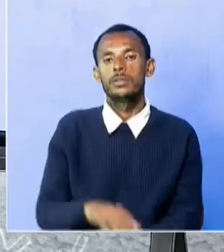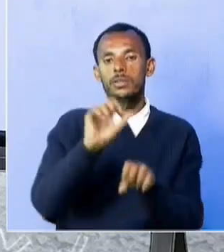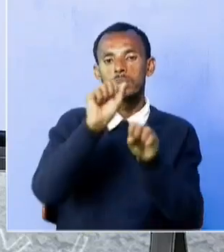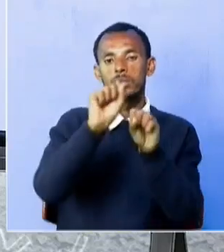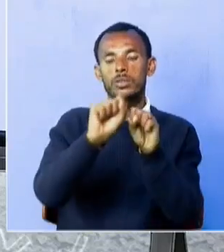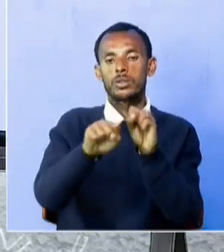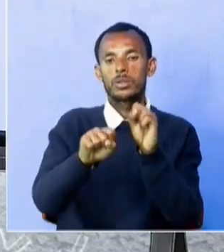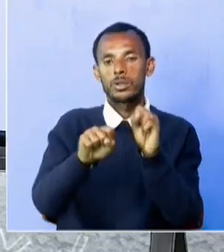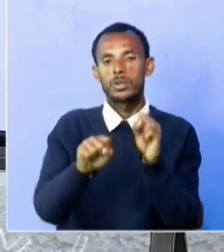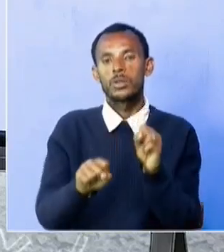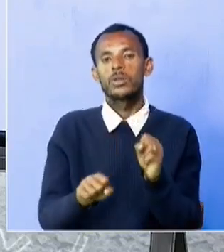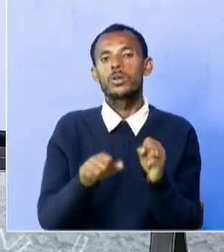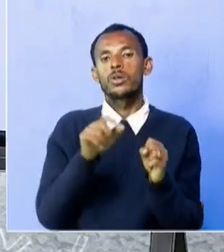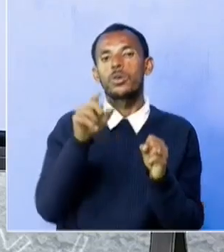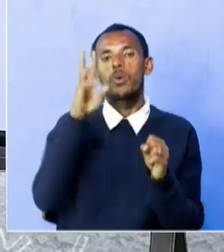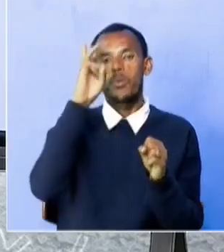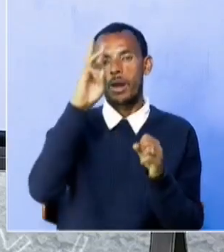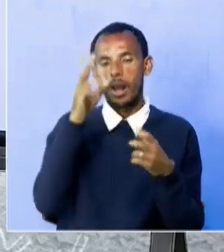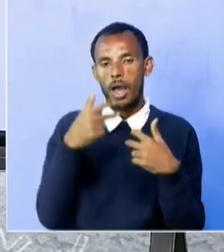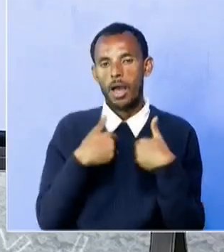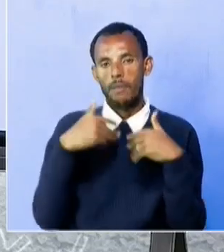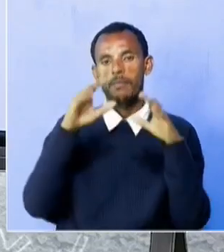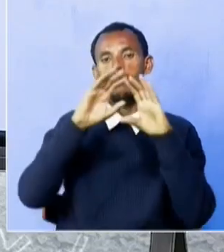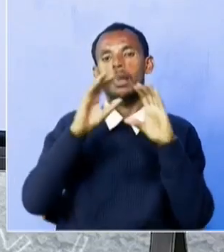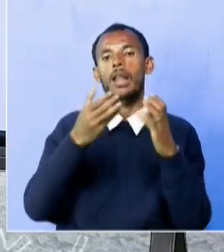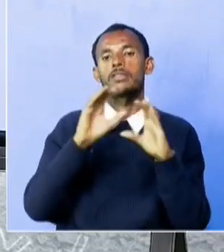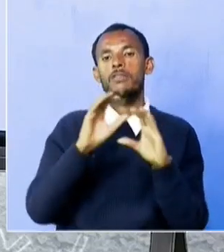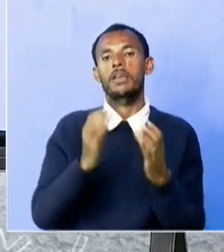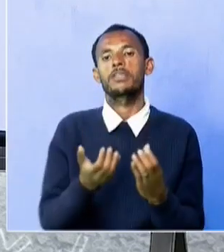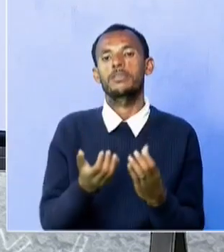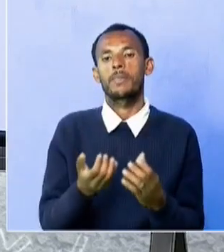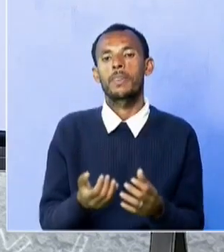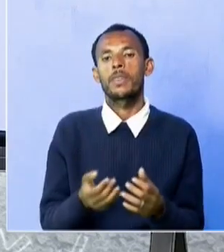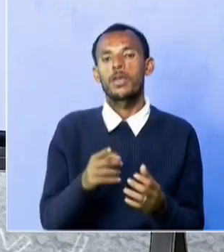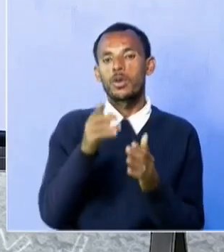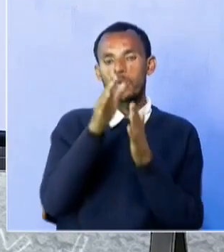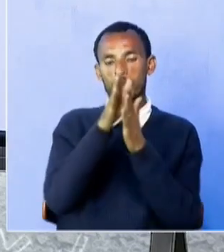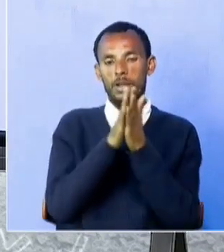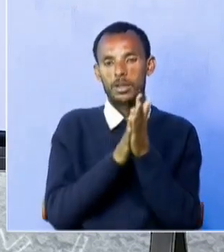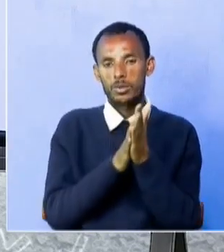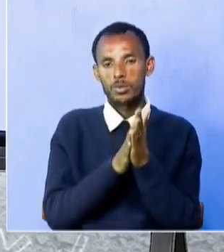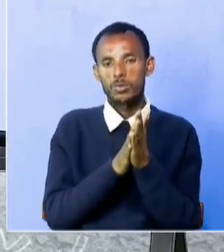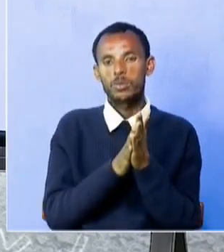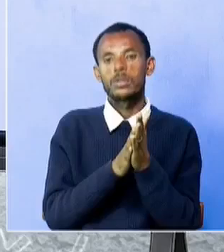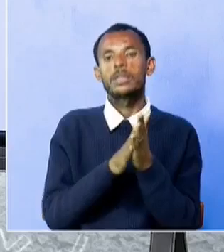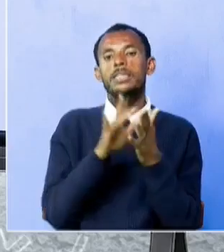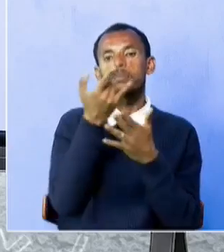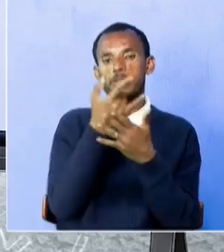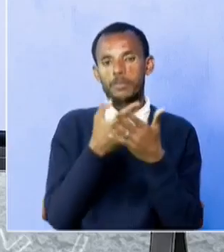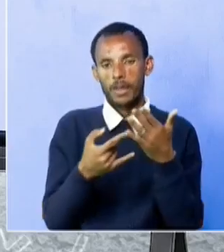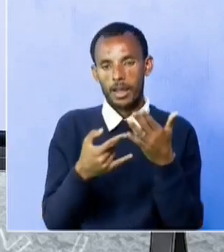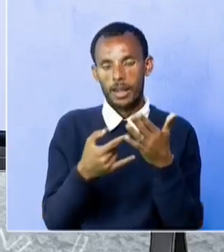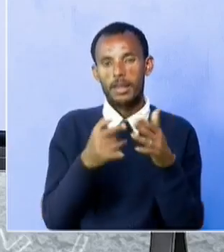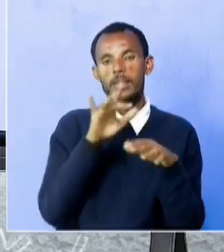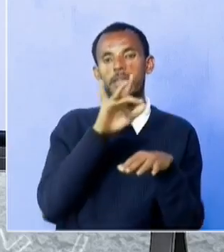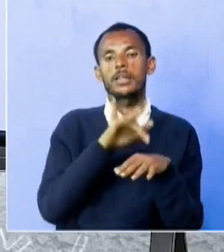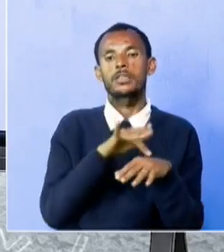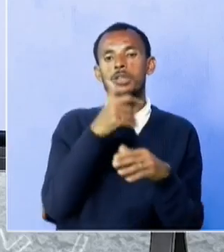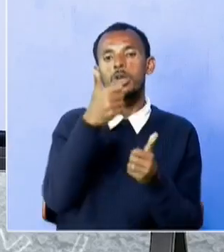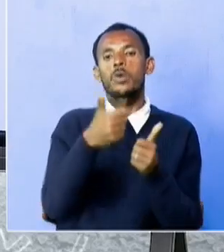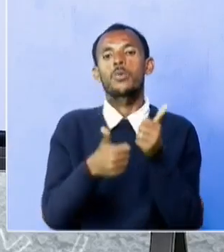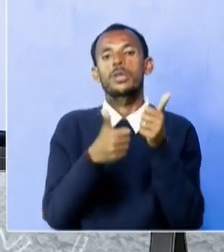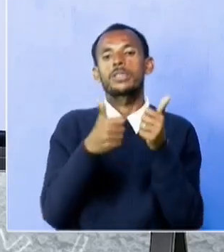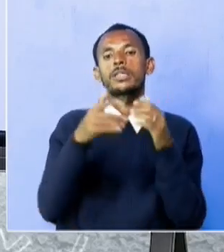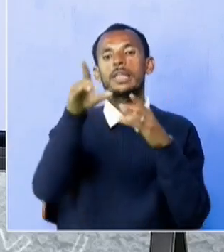so you will have classifications. Okay, you need to specifically touch which